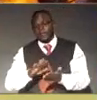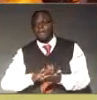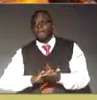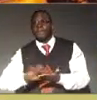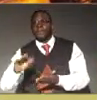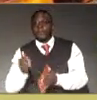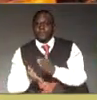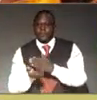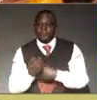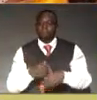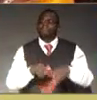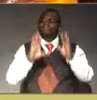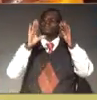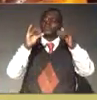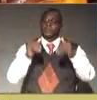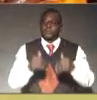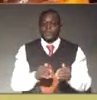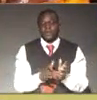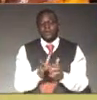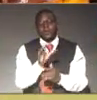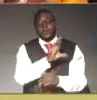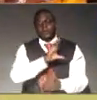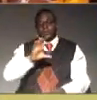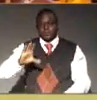celebrate the institution of the priesthood.